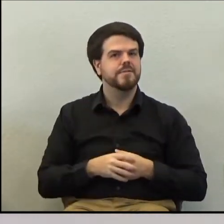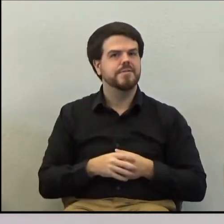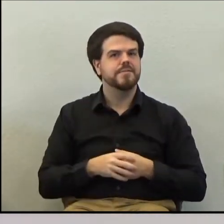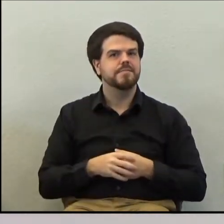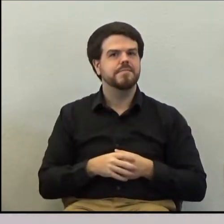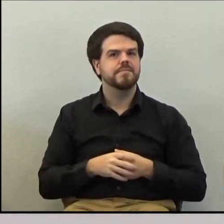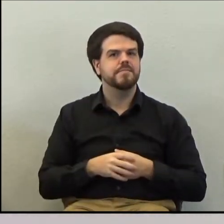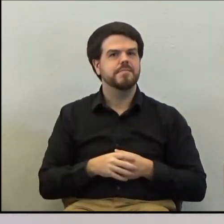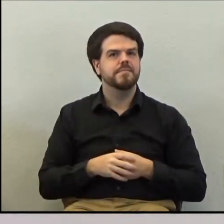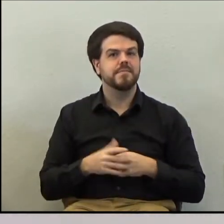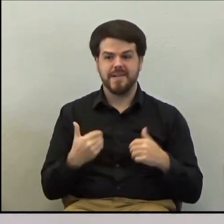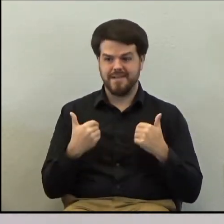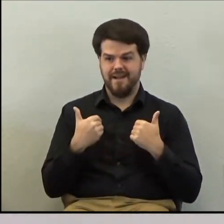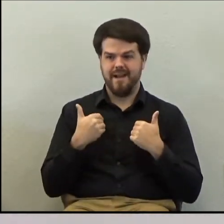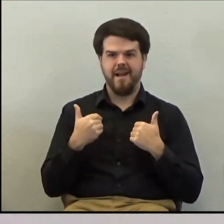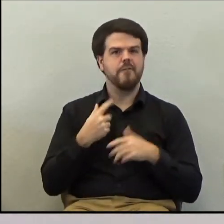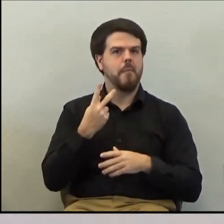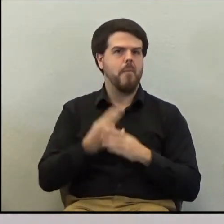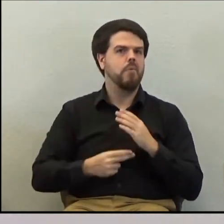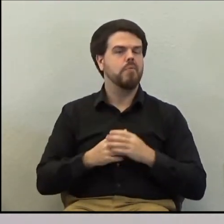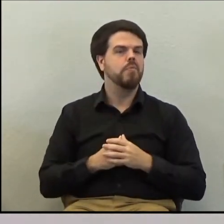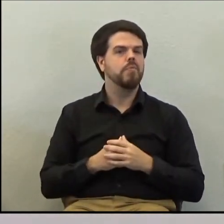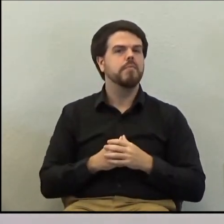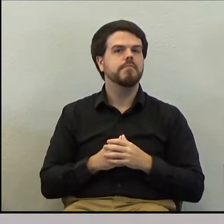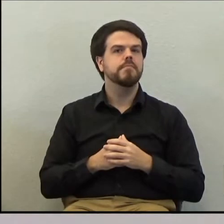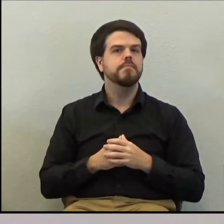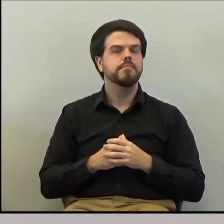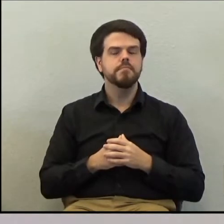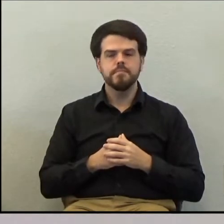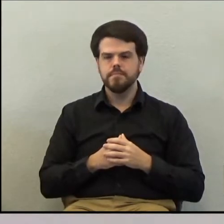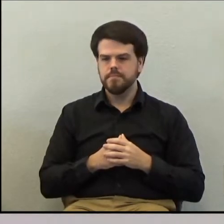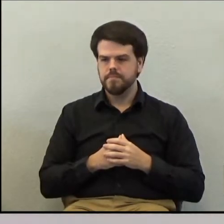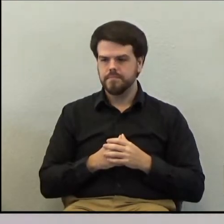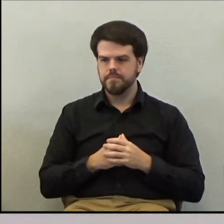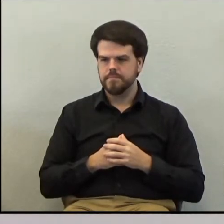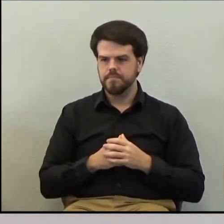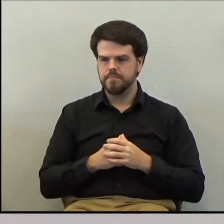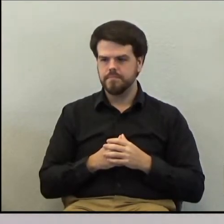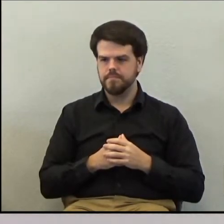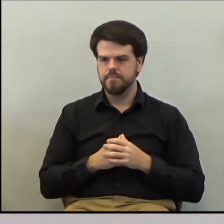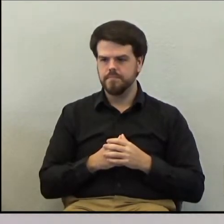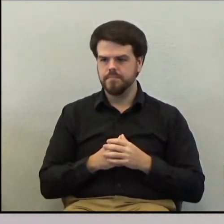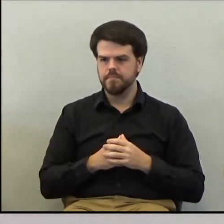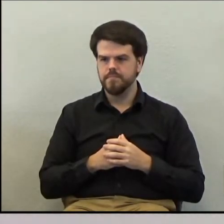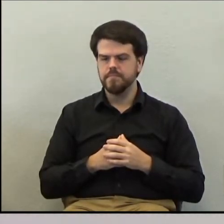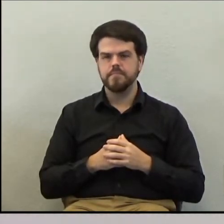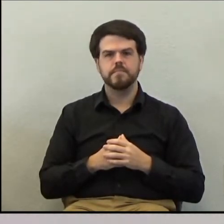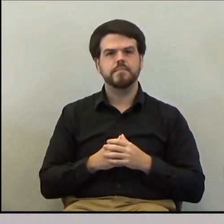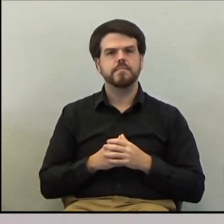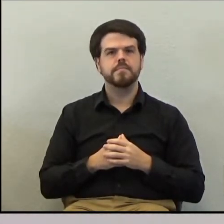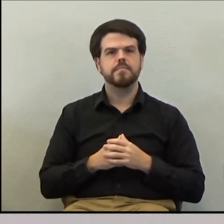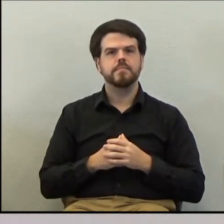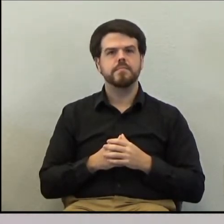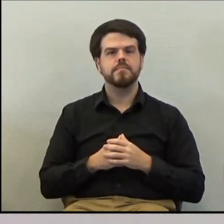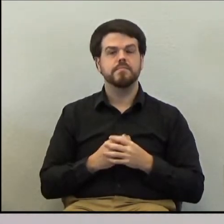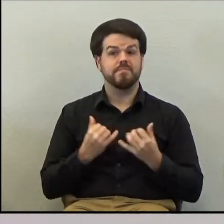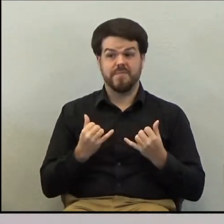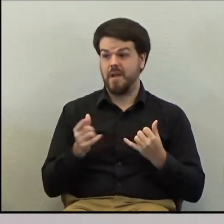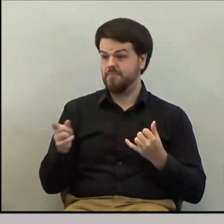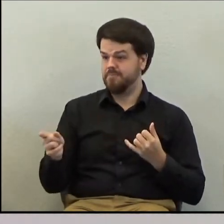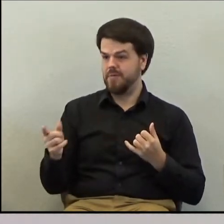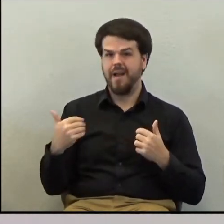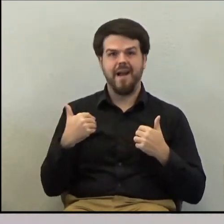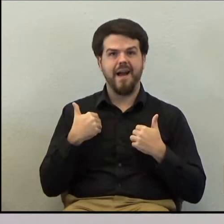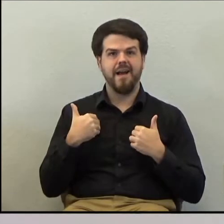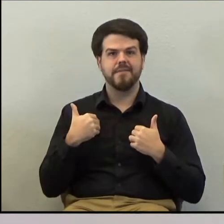also have the letter to the Thessalonians. And the Thessalonians have the letter Paul wrote to them, and now they have the